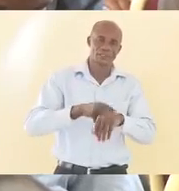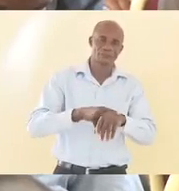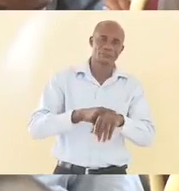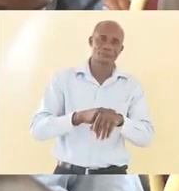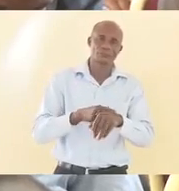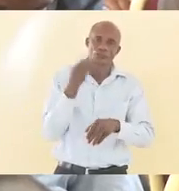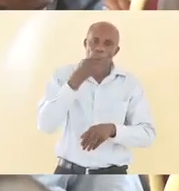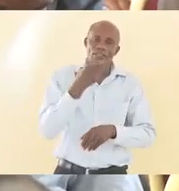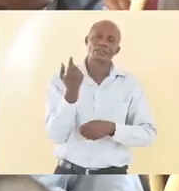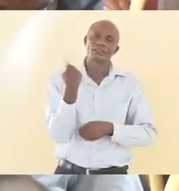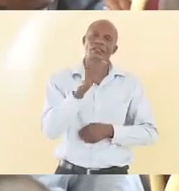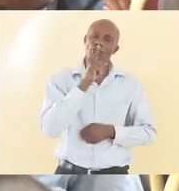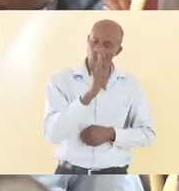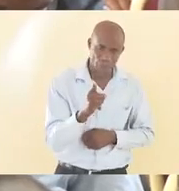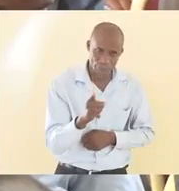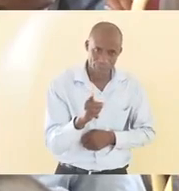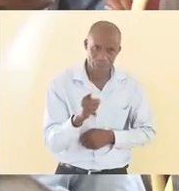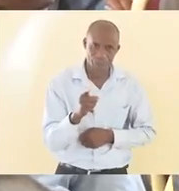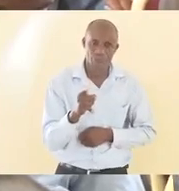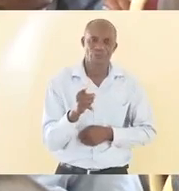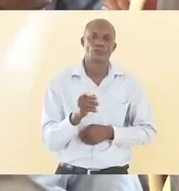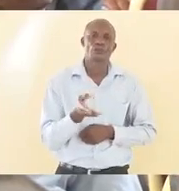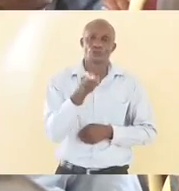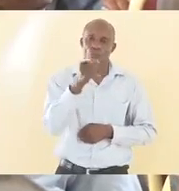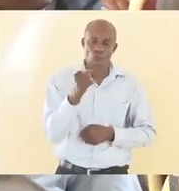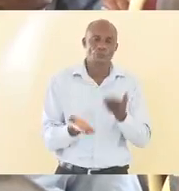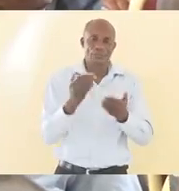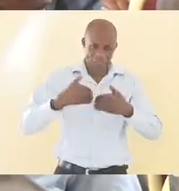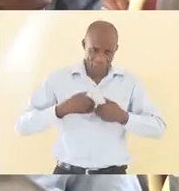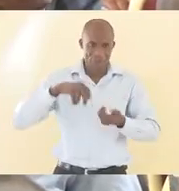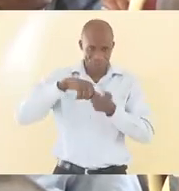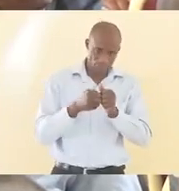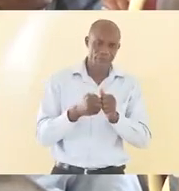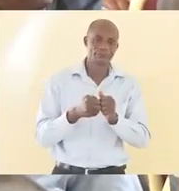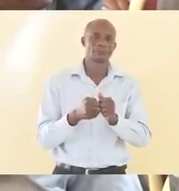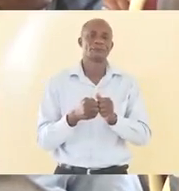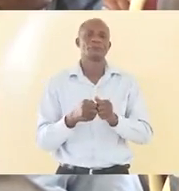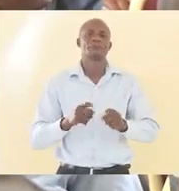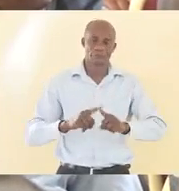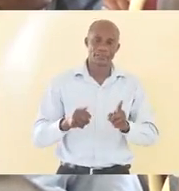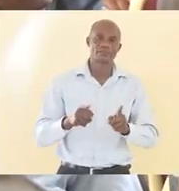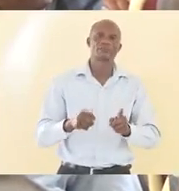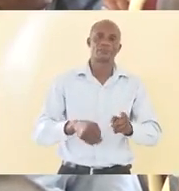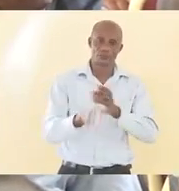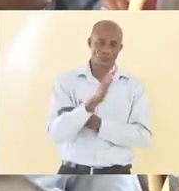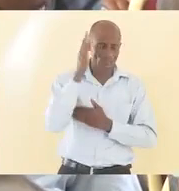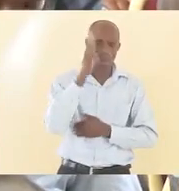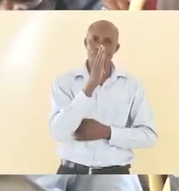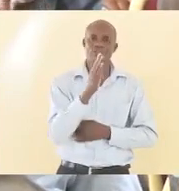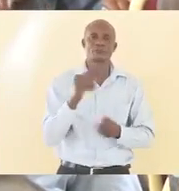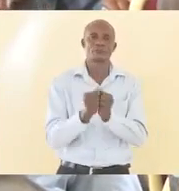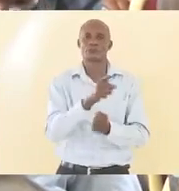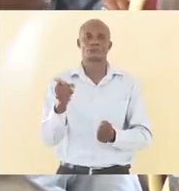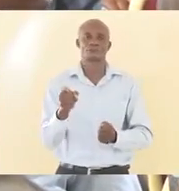truth. It may land you in jail, but speak to the truth and the Lord will be with you. And believe that despite all